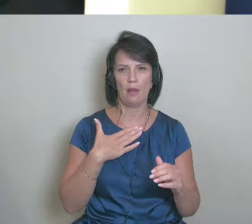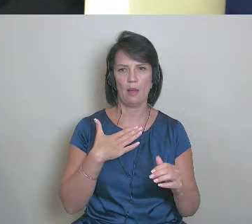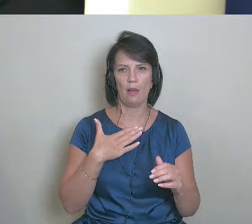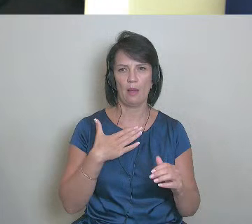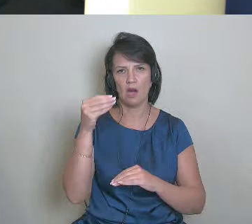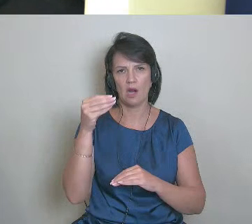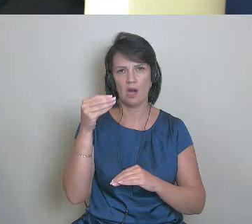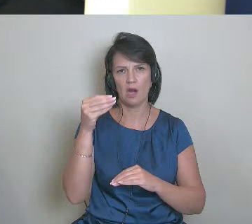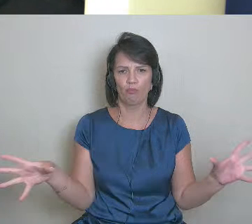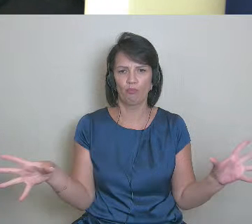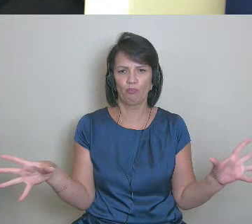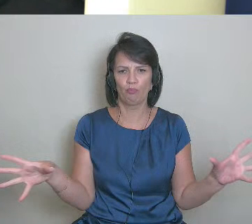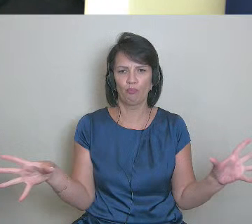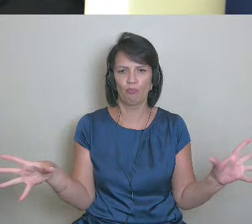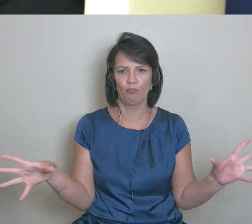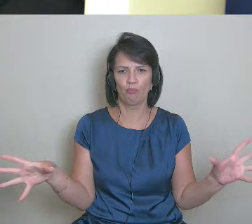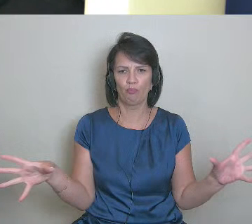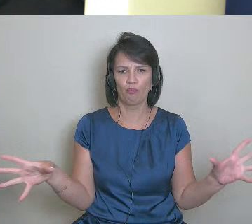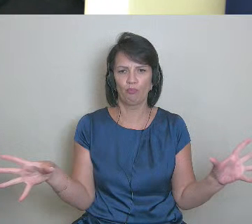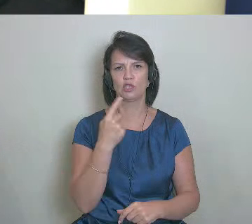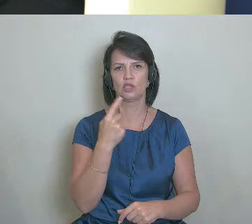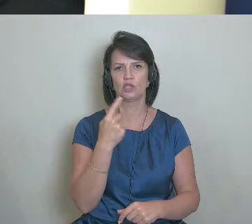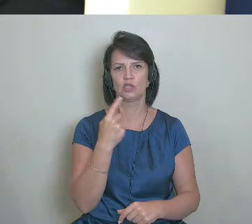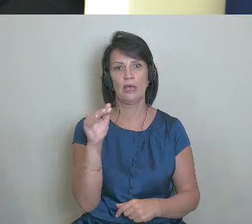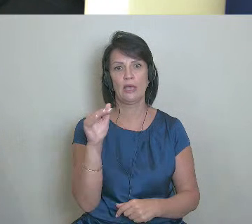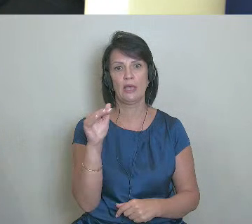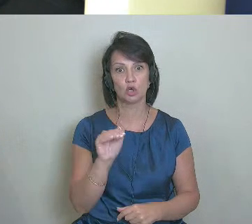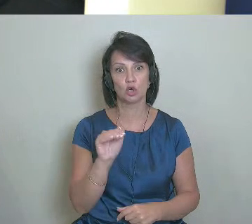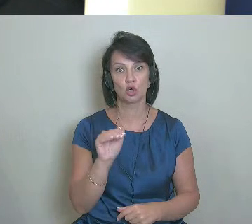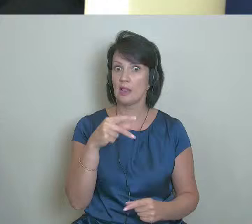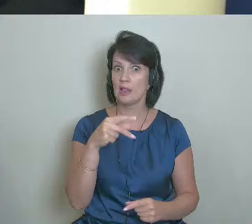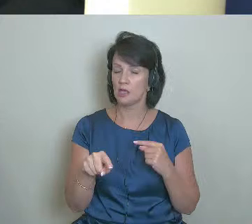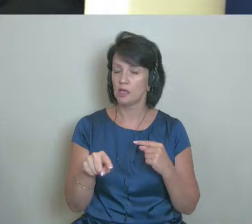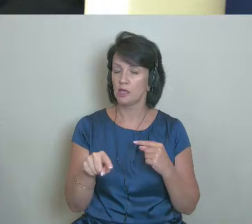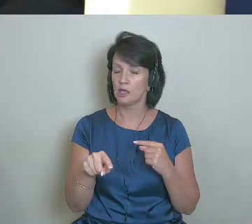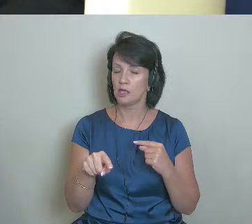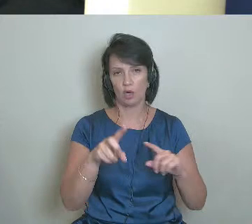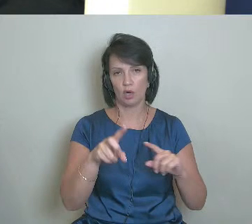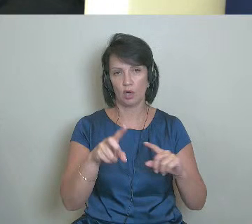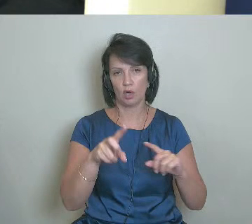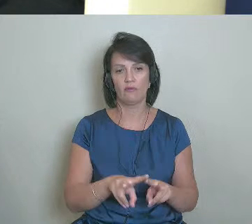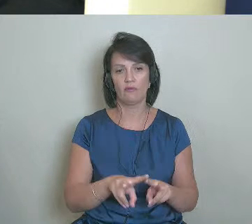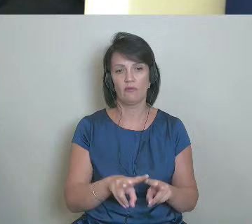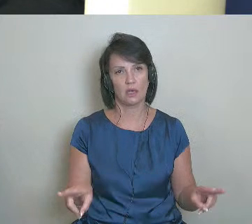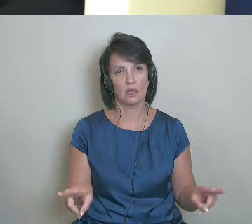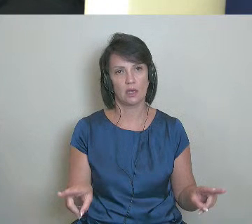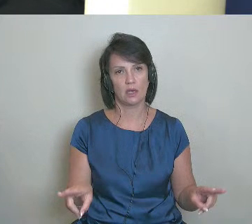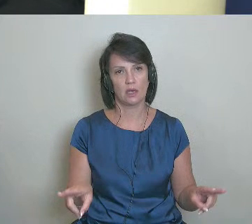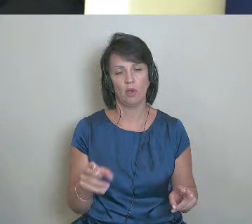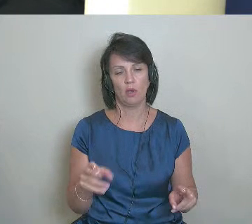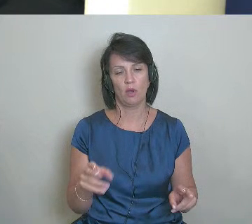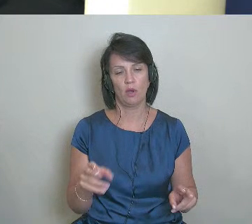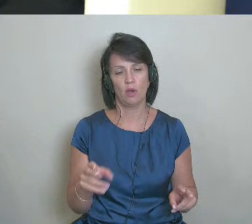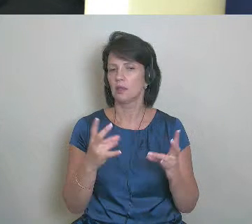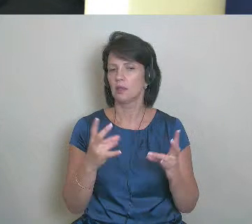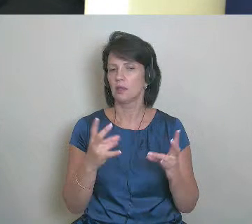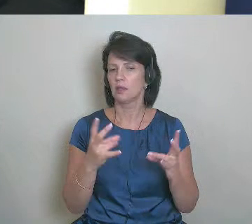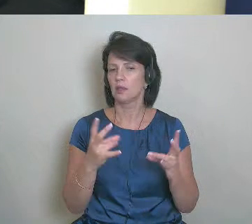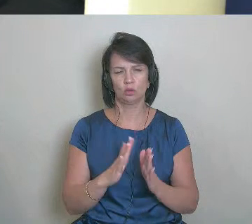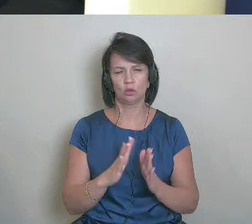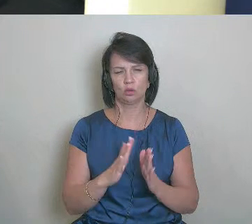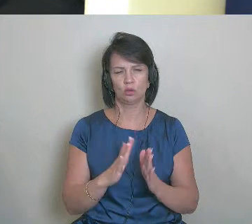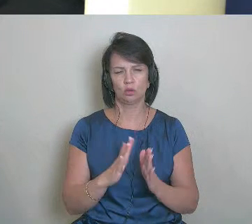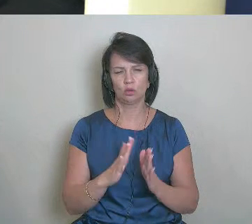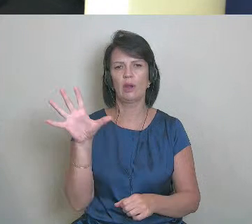the effective elections, and especially it's important about counting of votes.